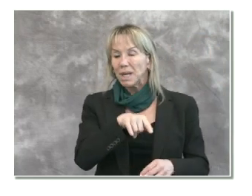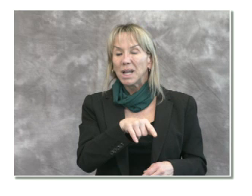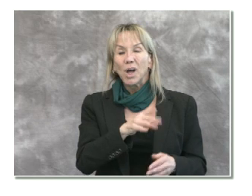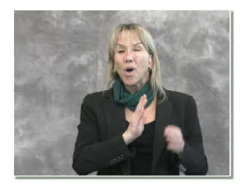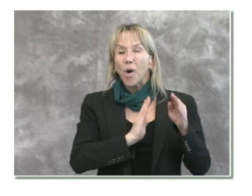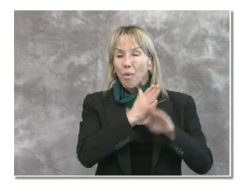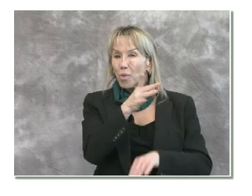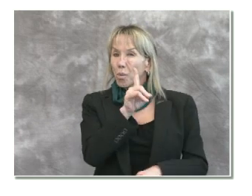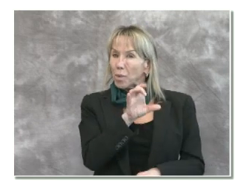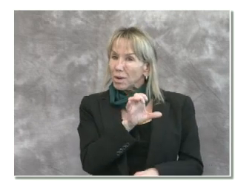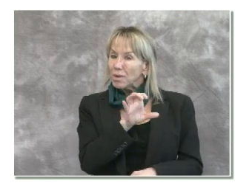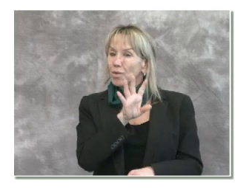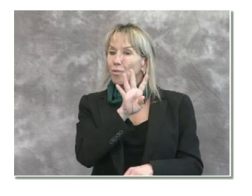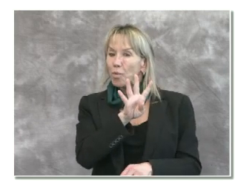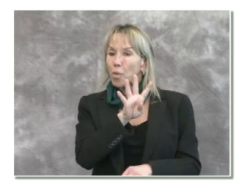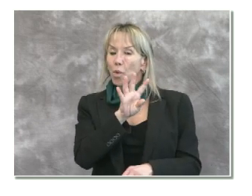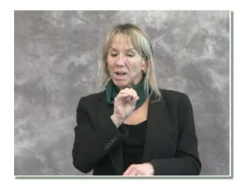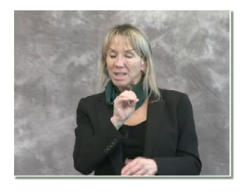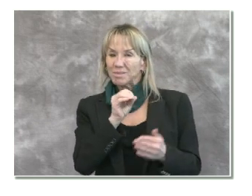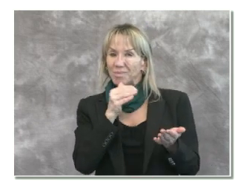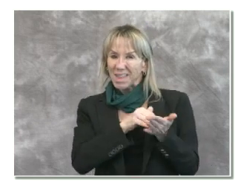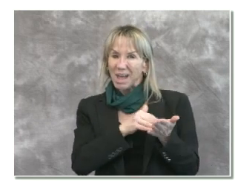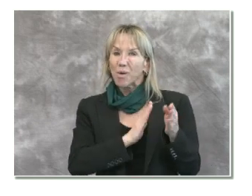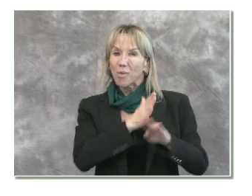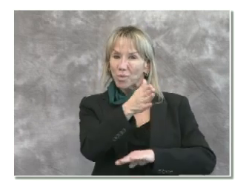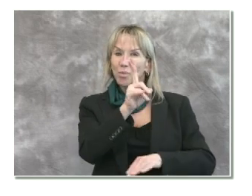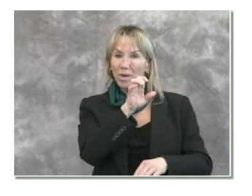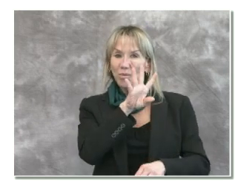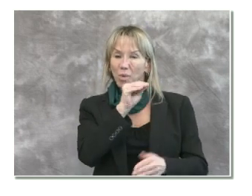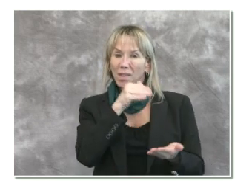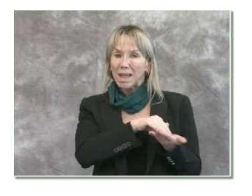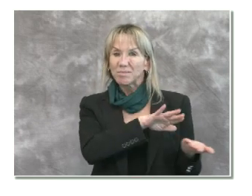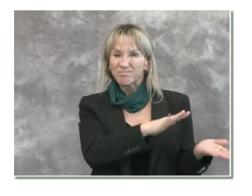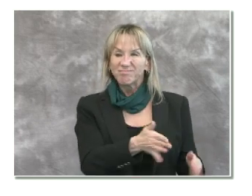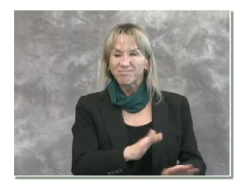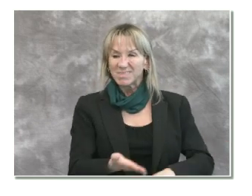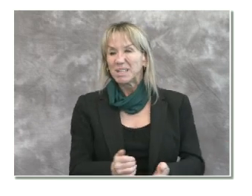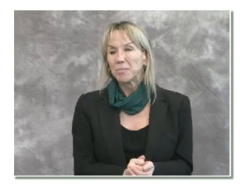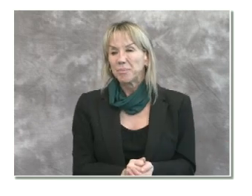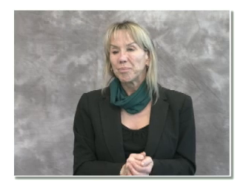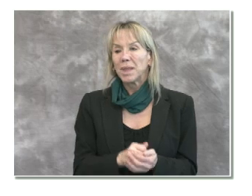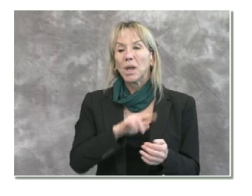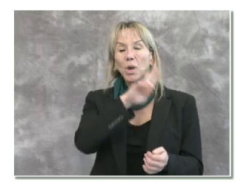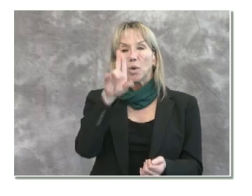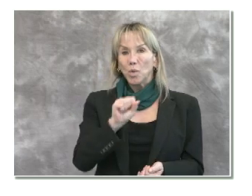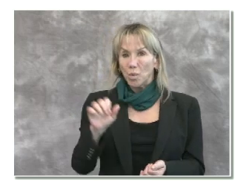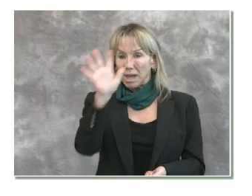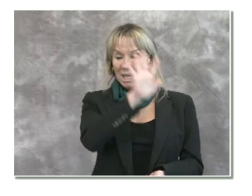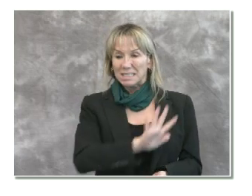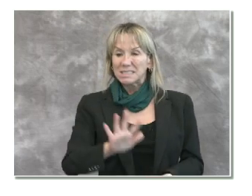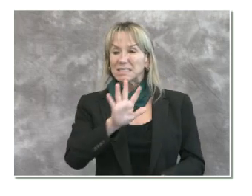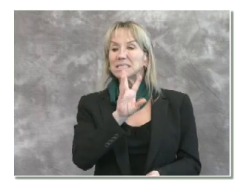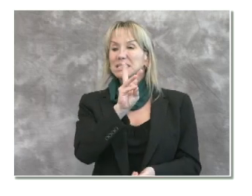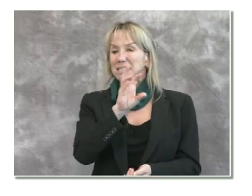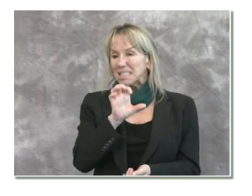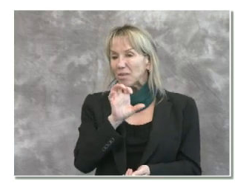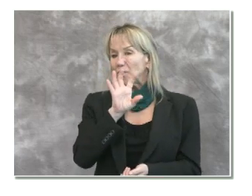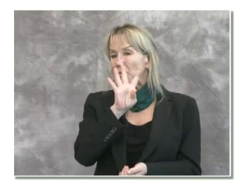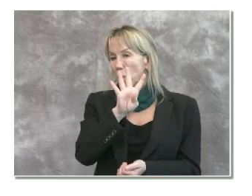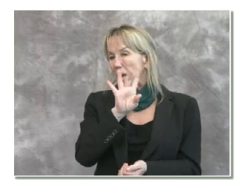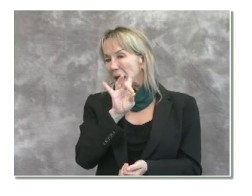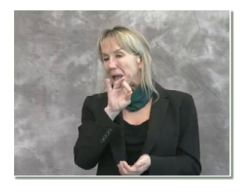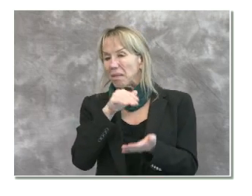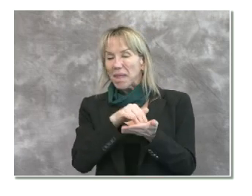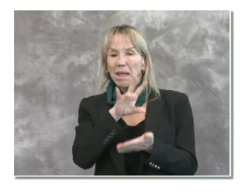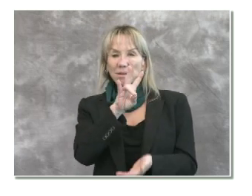over 140,000 deaths. Nationwide, for the United States, there were almost